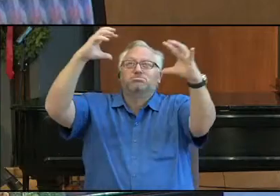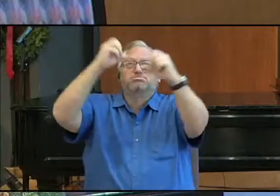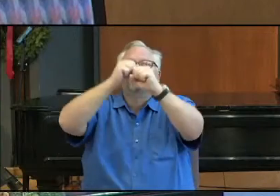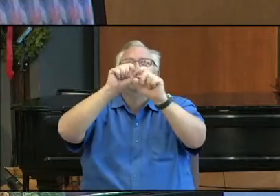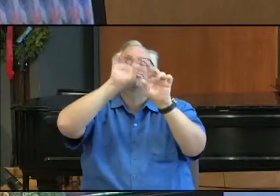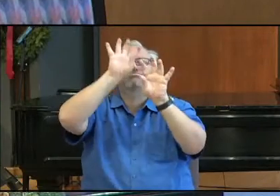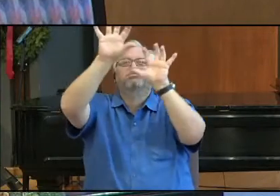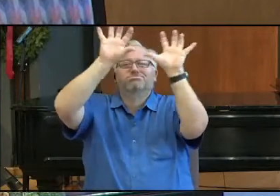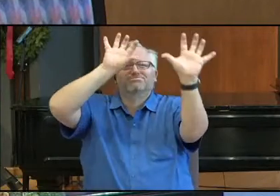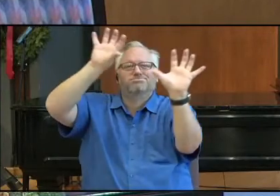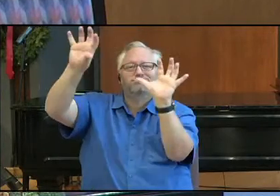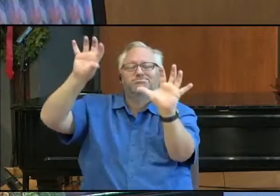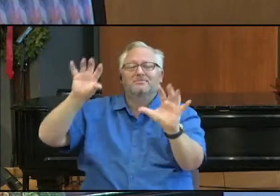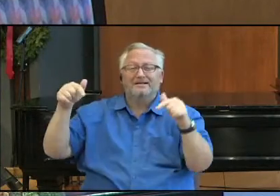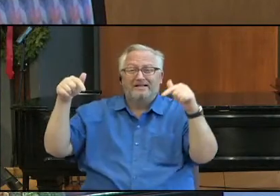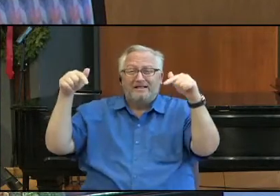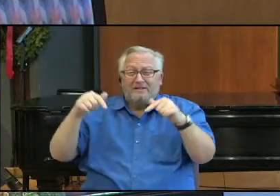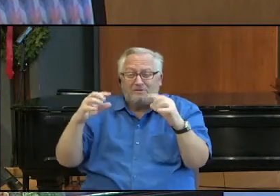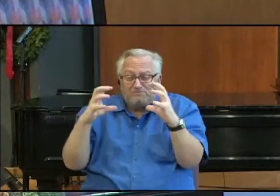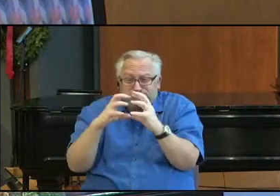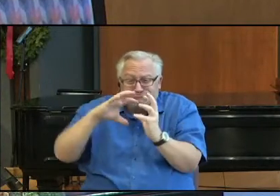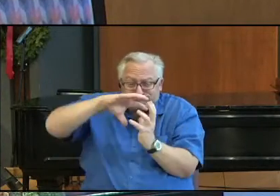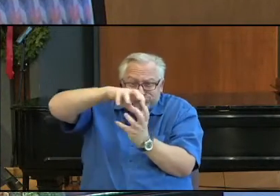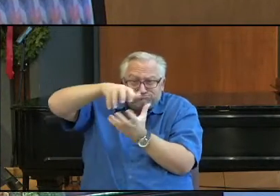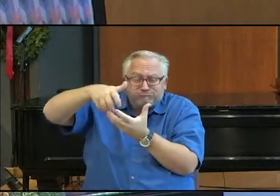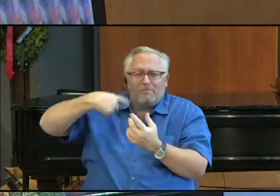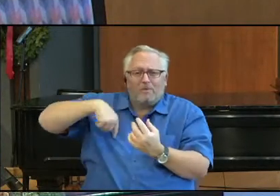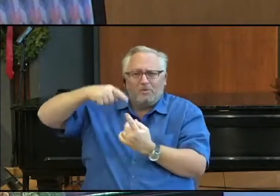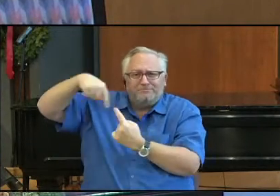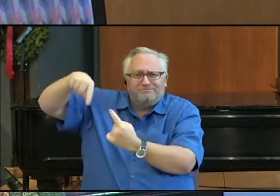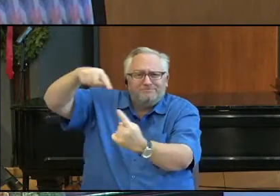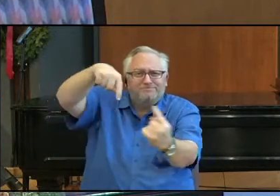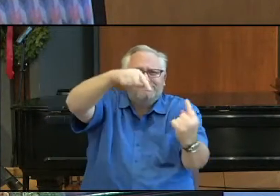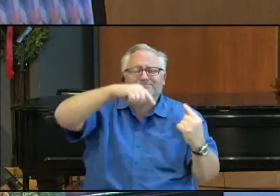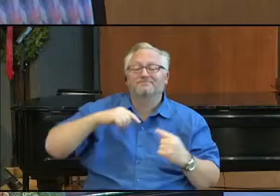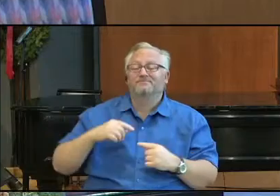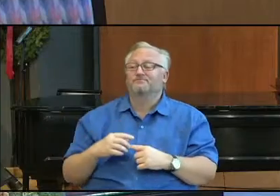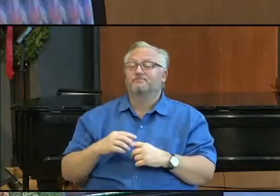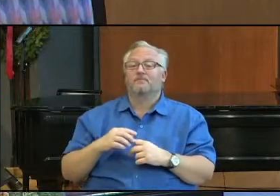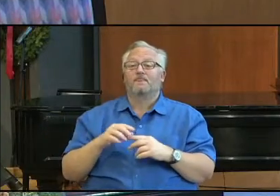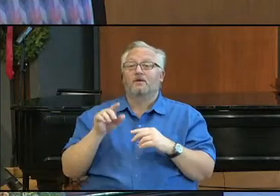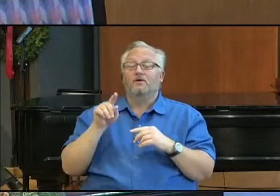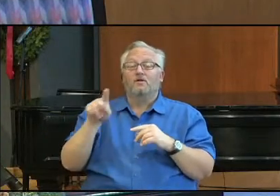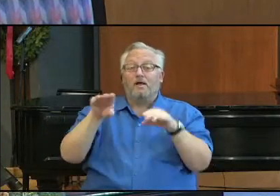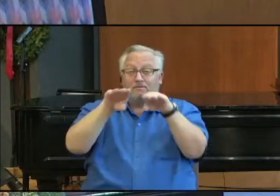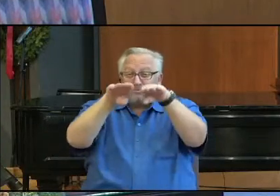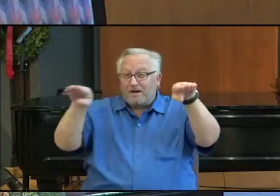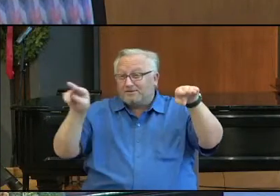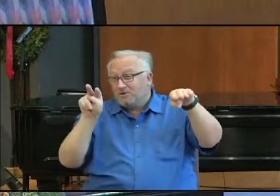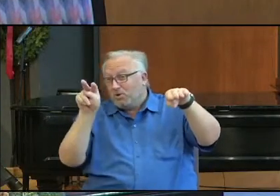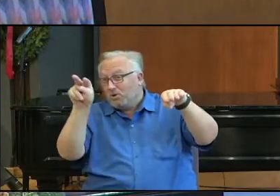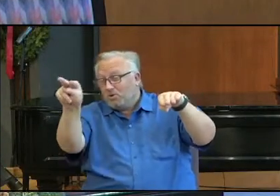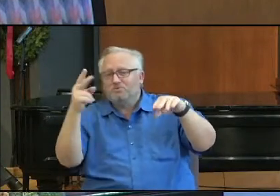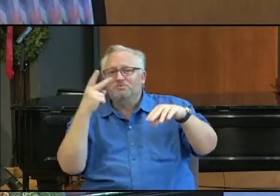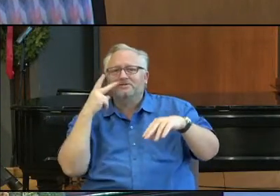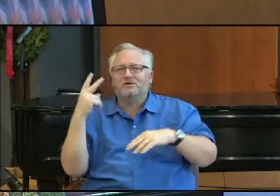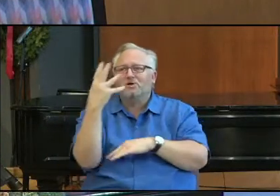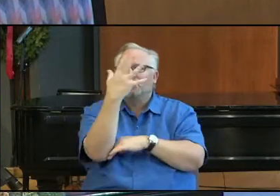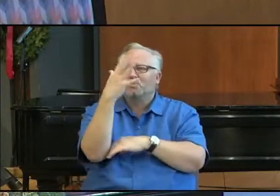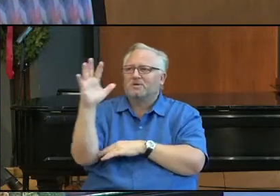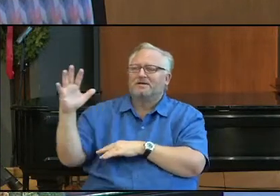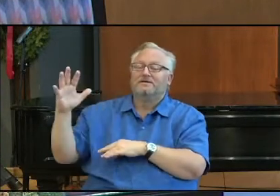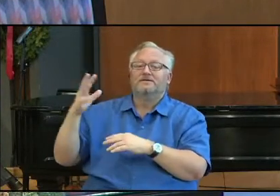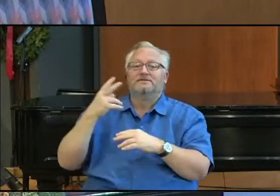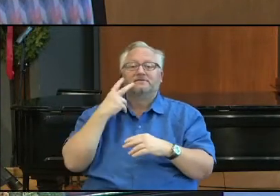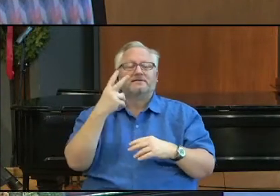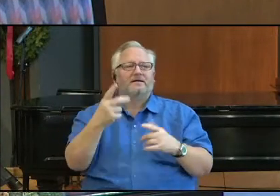this tiny globe on which we travel. Look to the horizon, the tree line, the